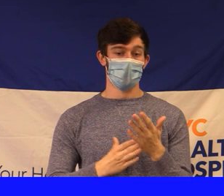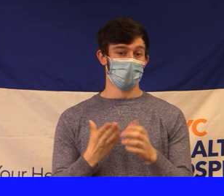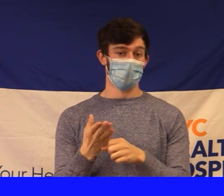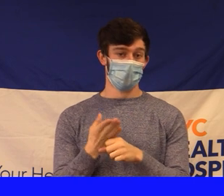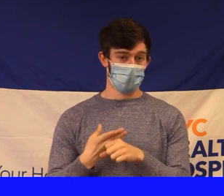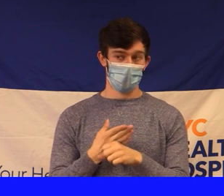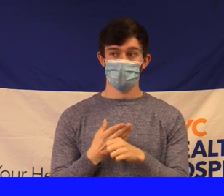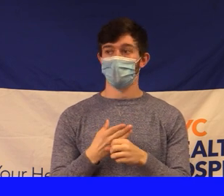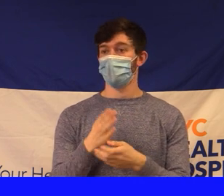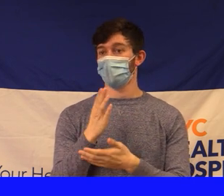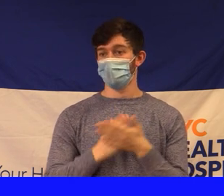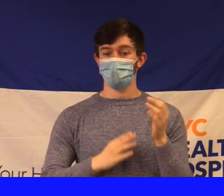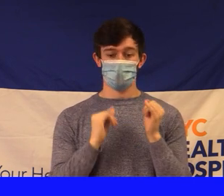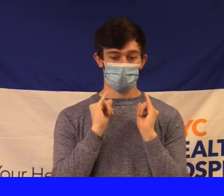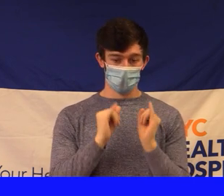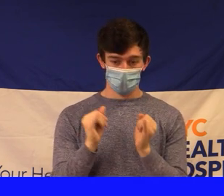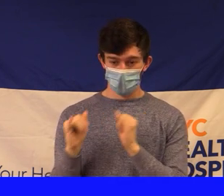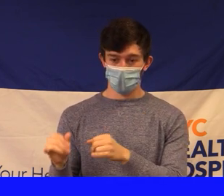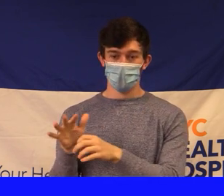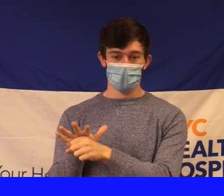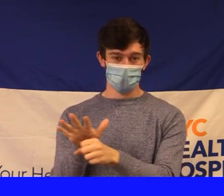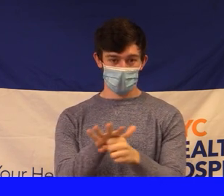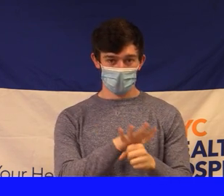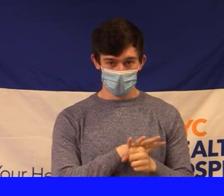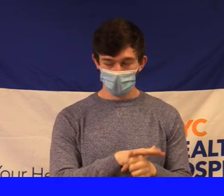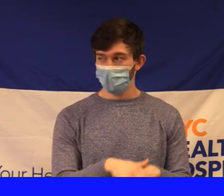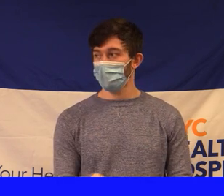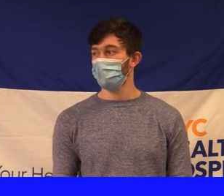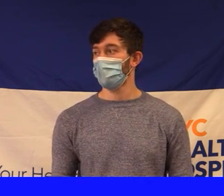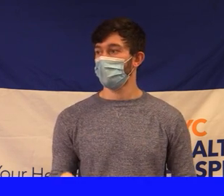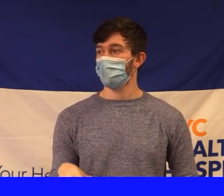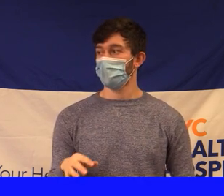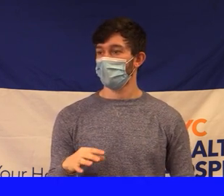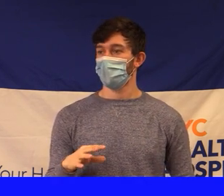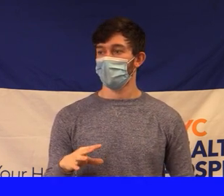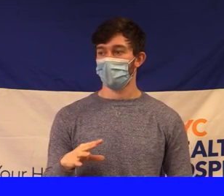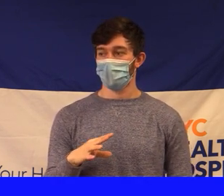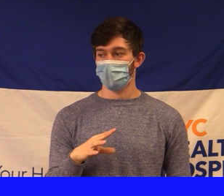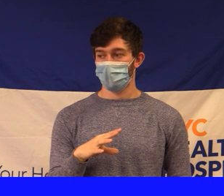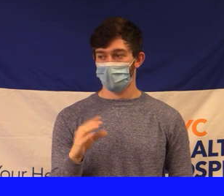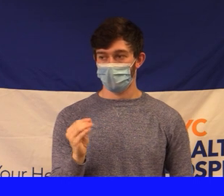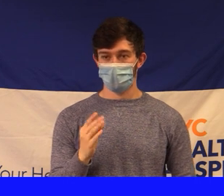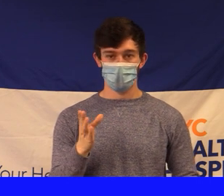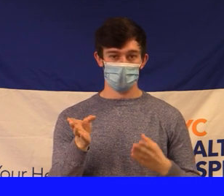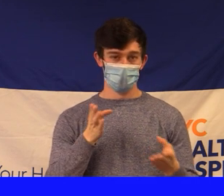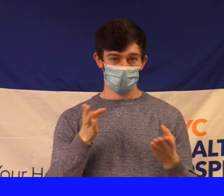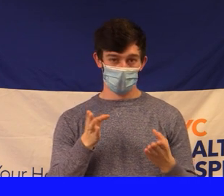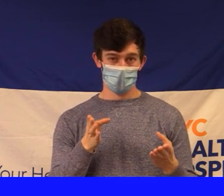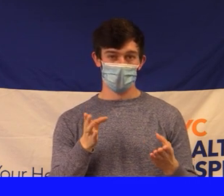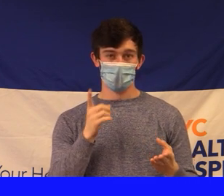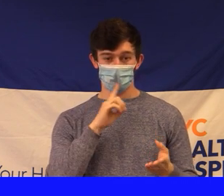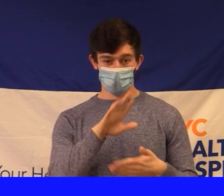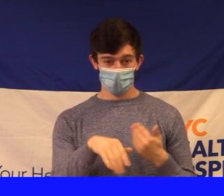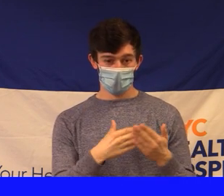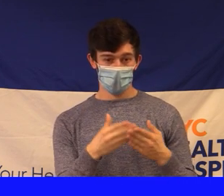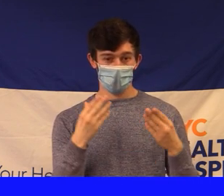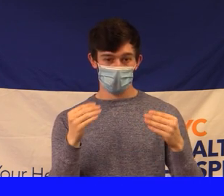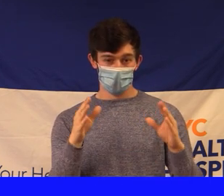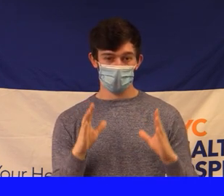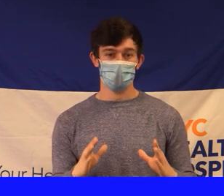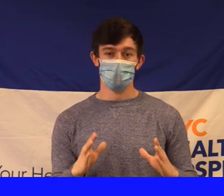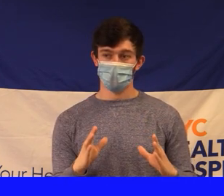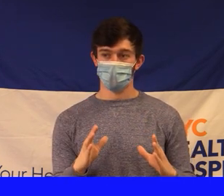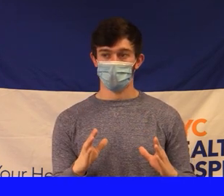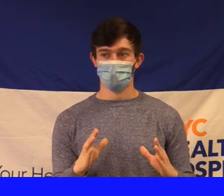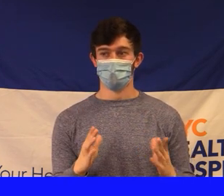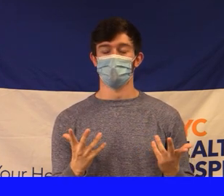borough, some by individual facility, and the service, frankly, across those vendors was quite